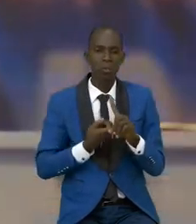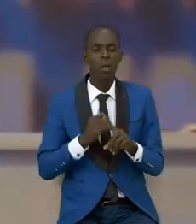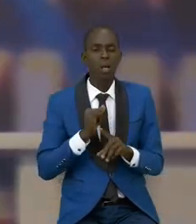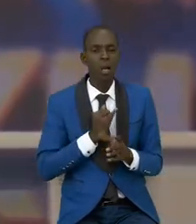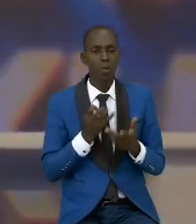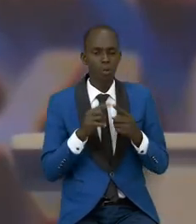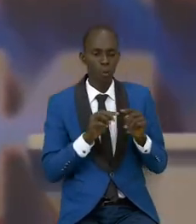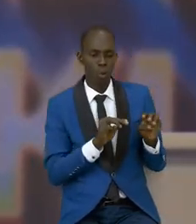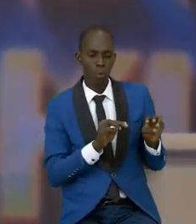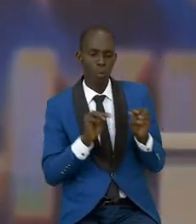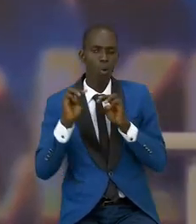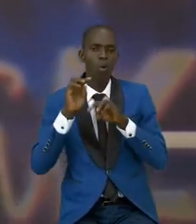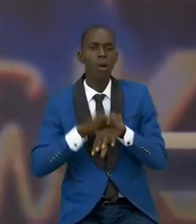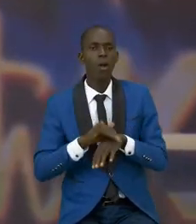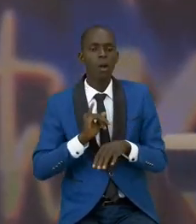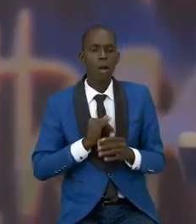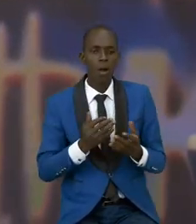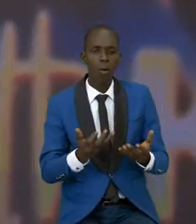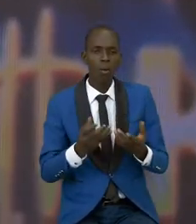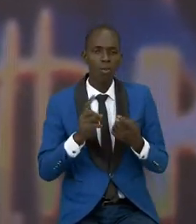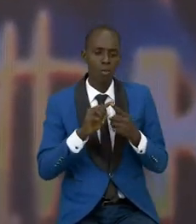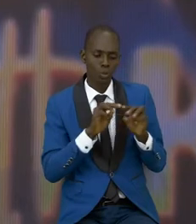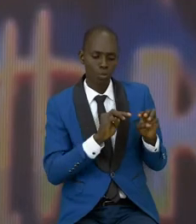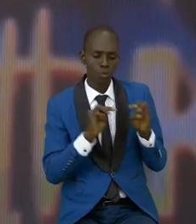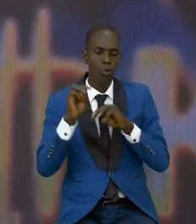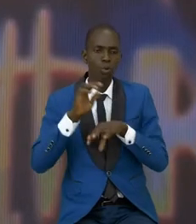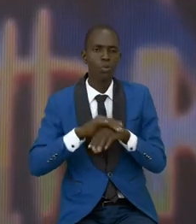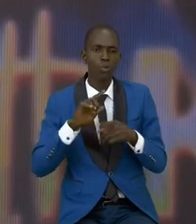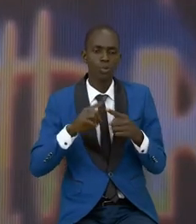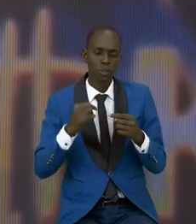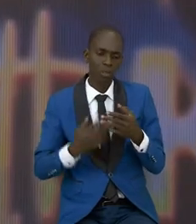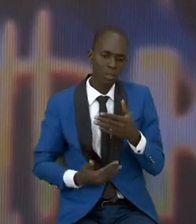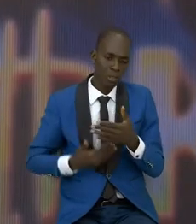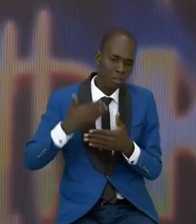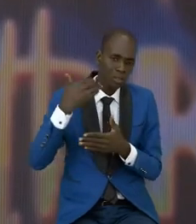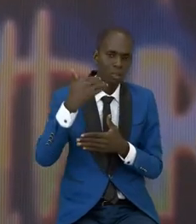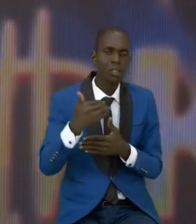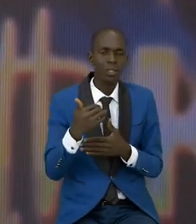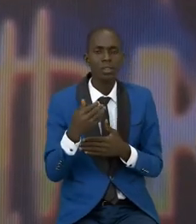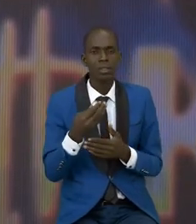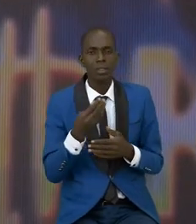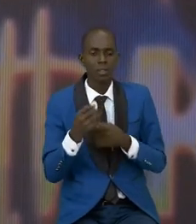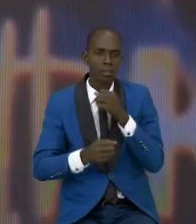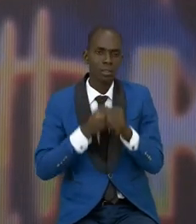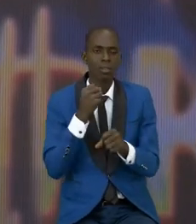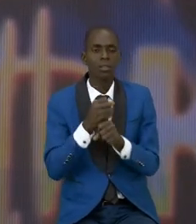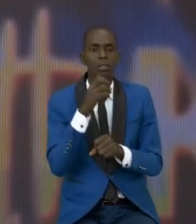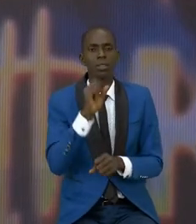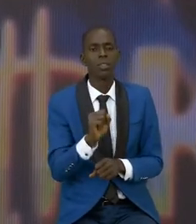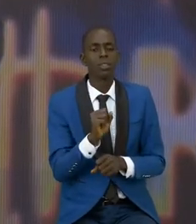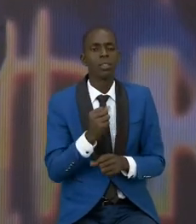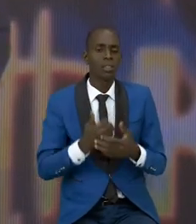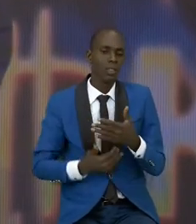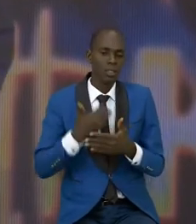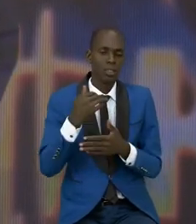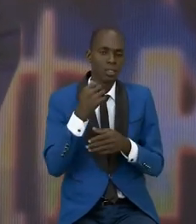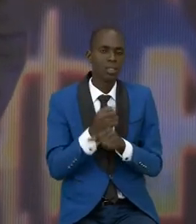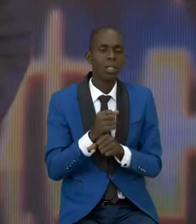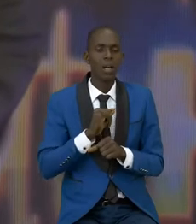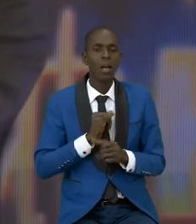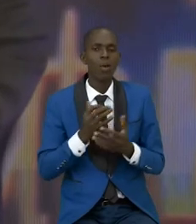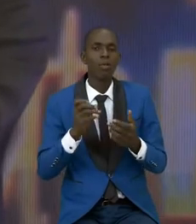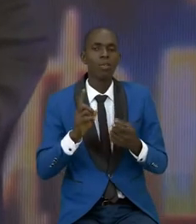on. I want to move on to the next decade and to the next year. And I want to have